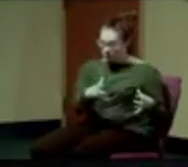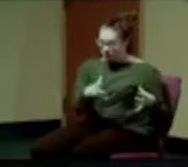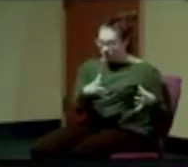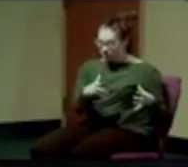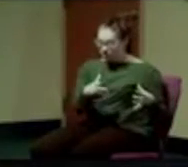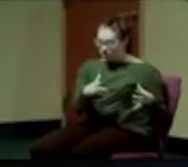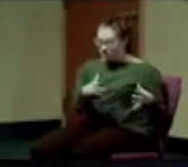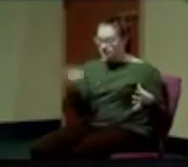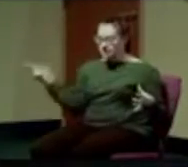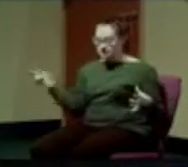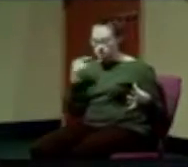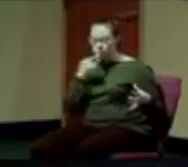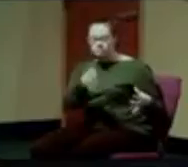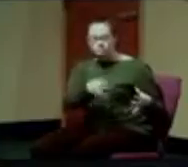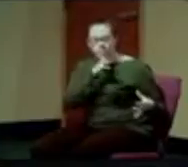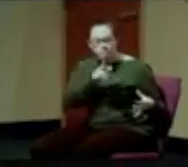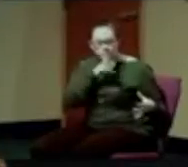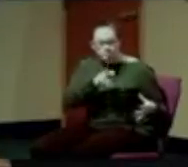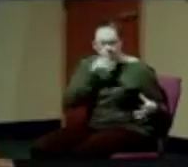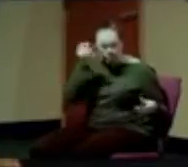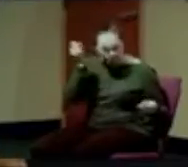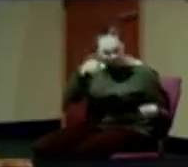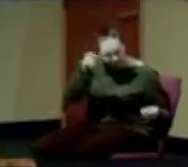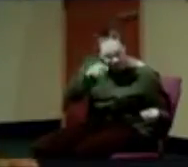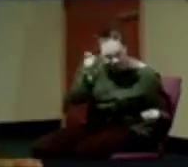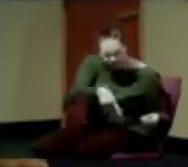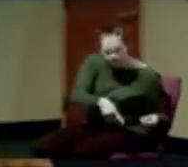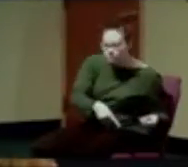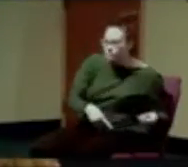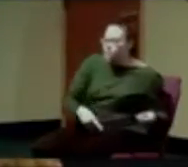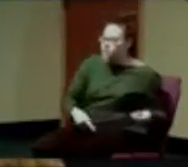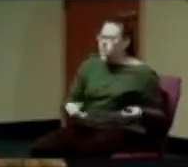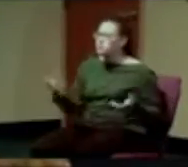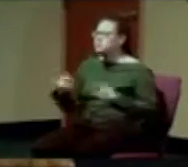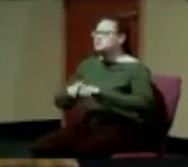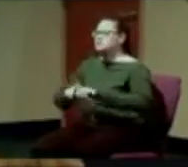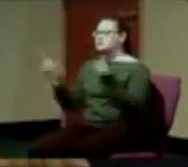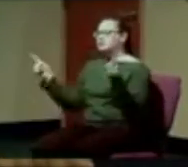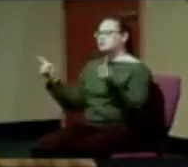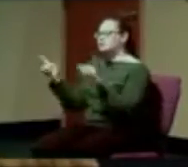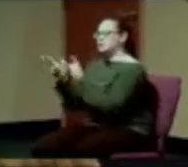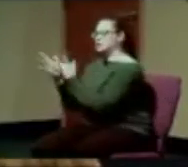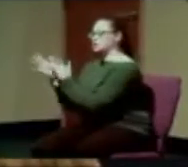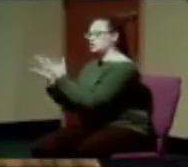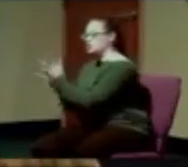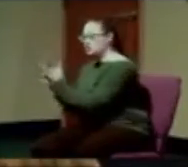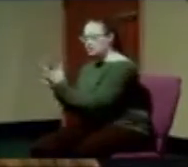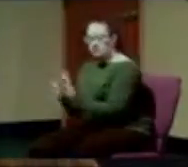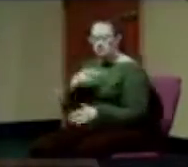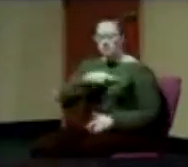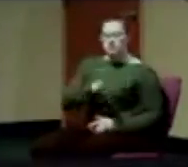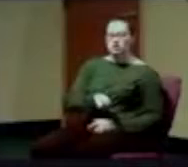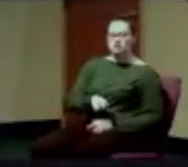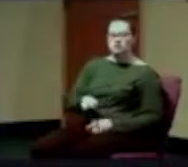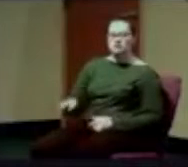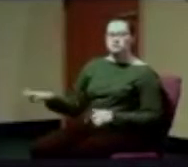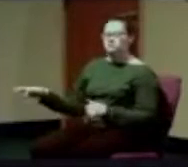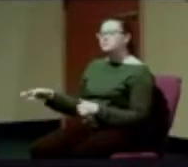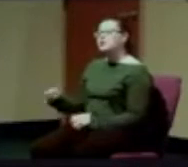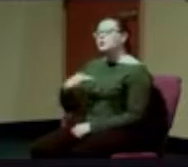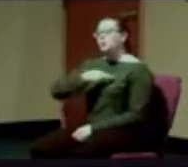what is the difference between Jesus and religion? One, religion emphasizes the